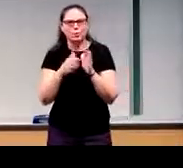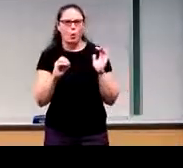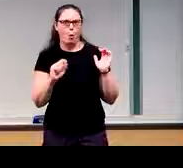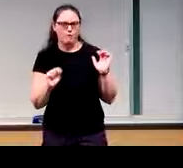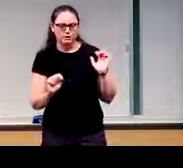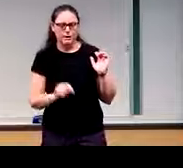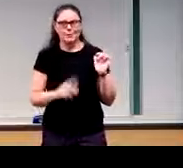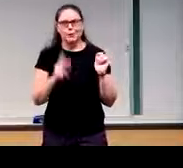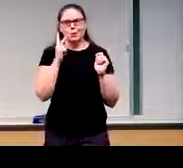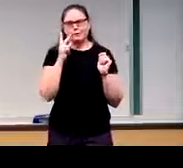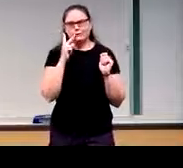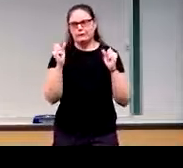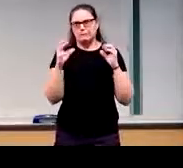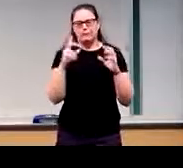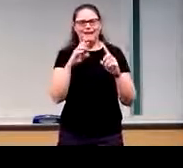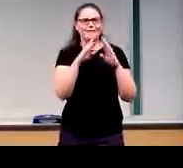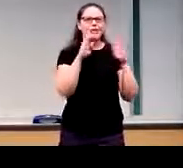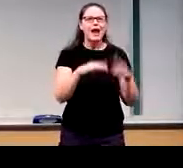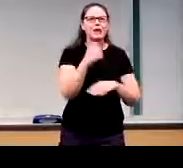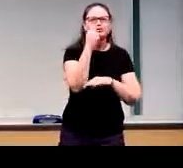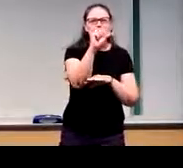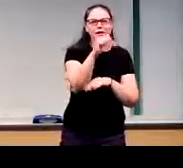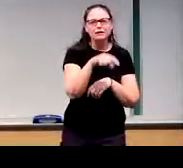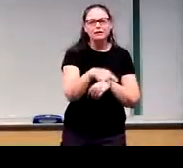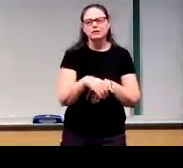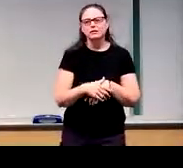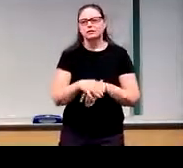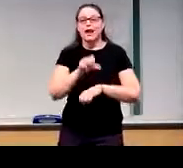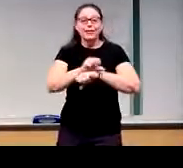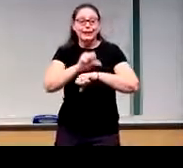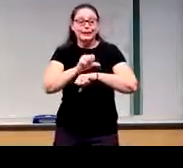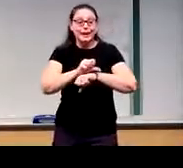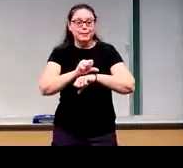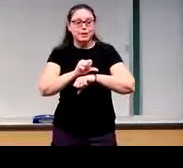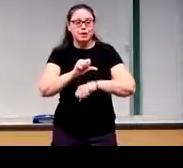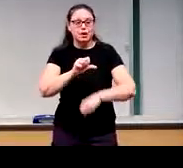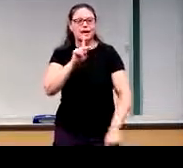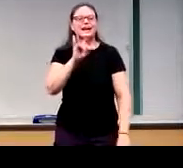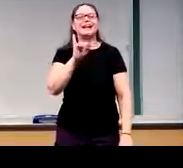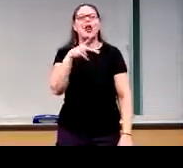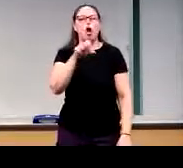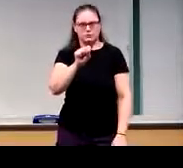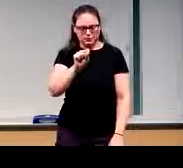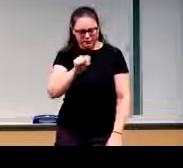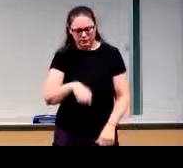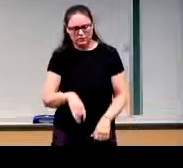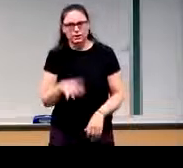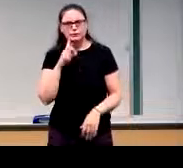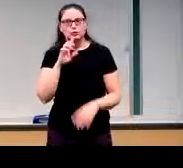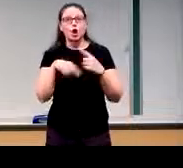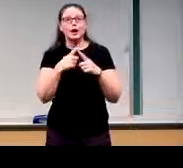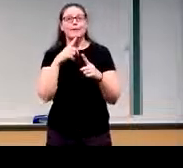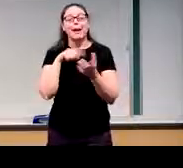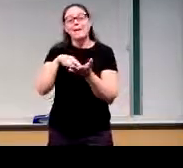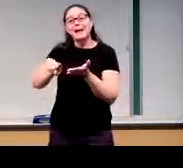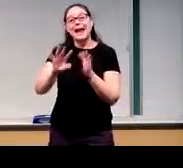in the Kellogg's warehouse strike. Labor disputes have also cited lack of paid family leave, which